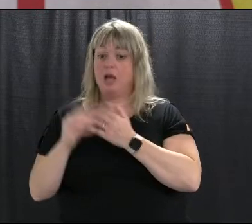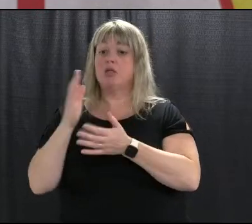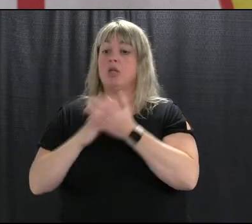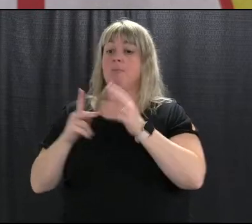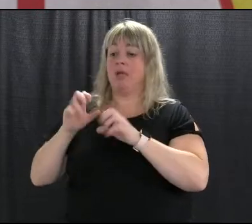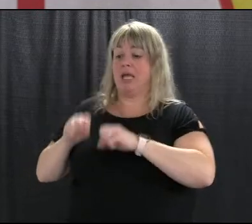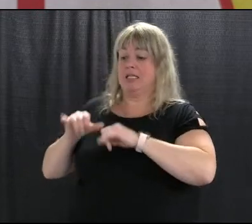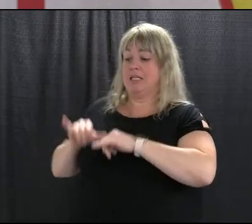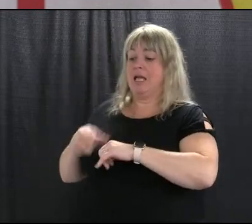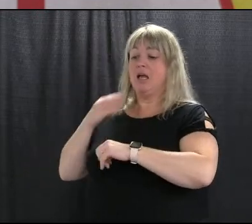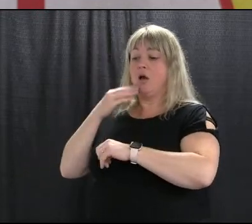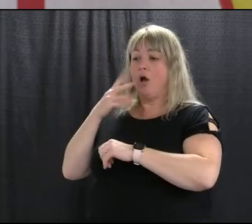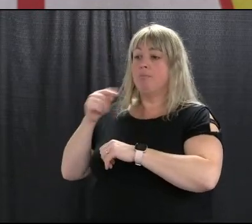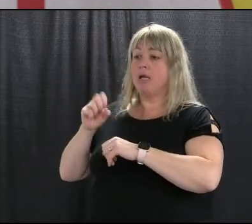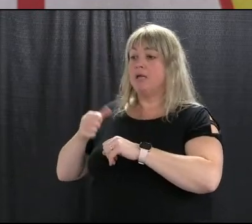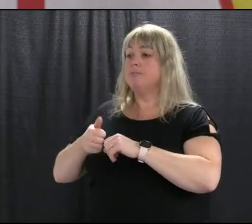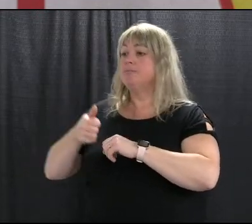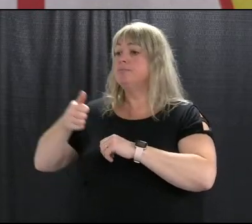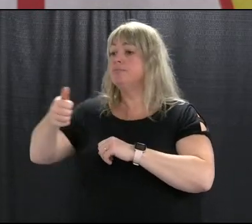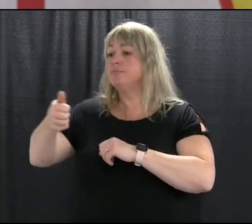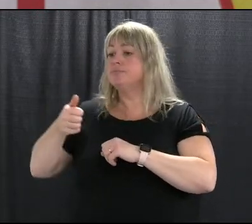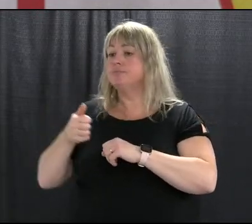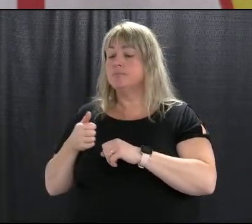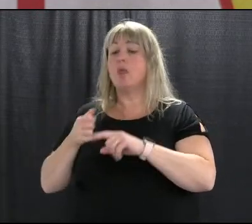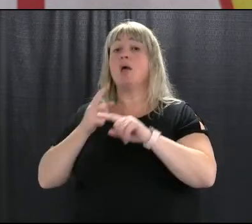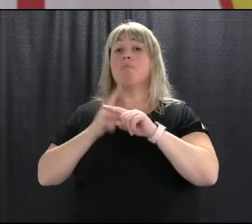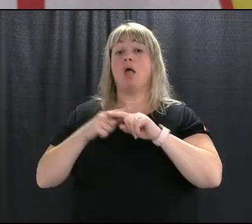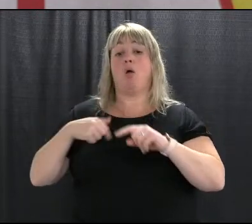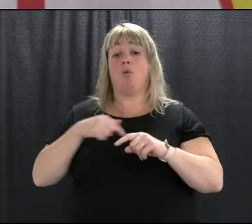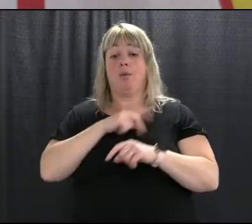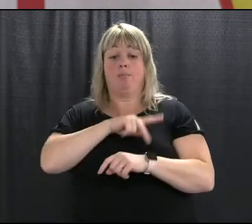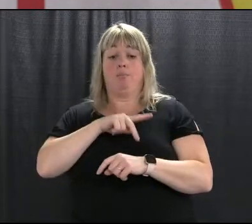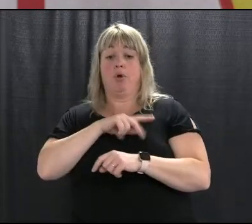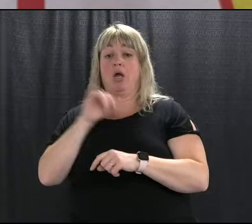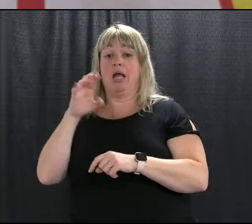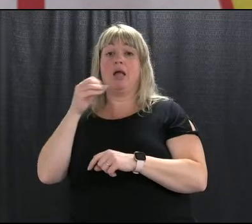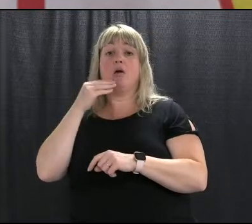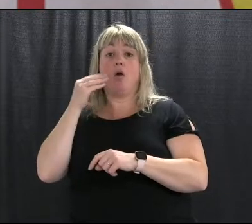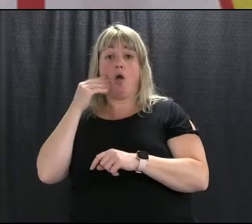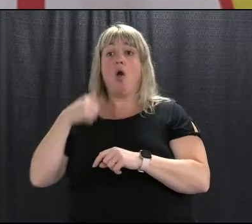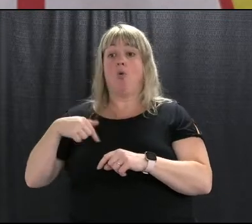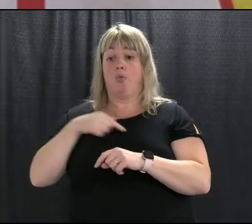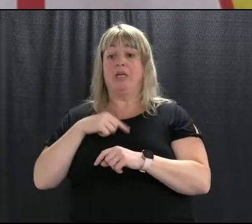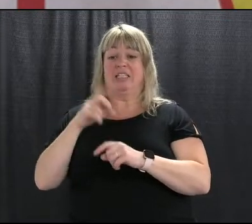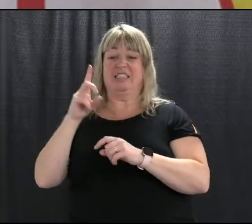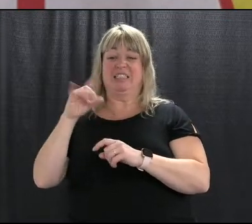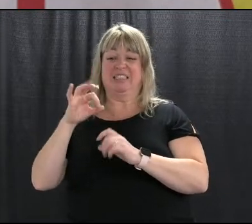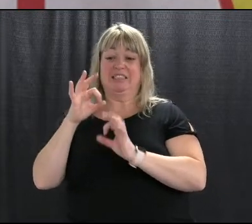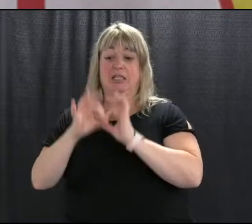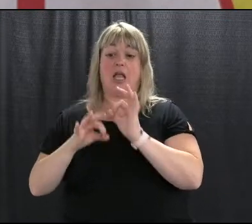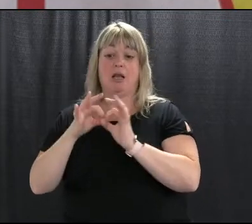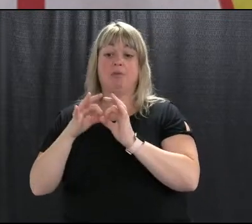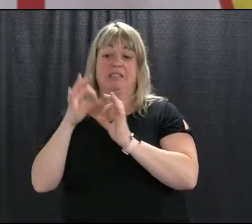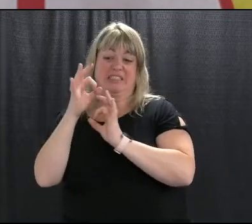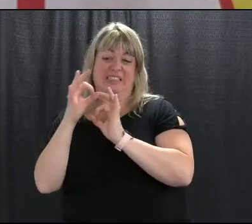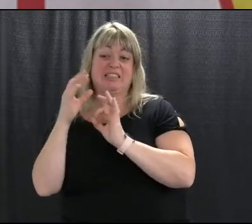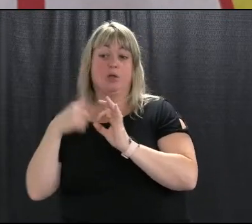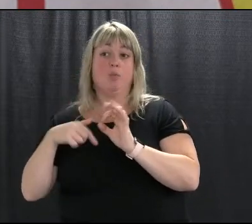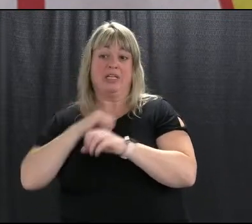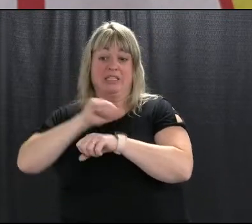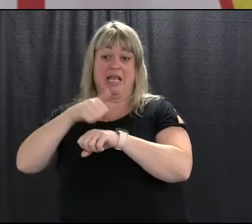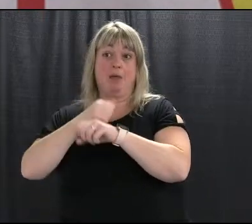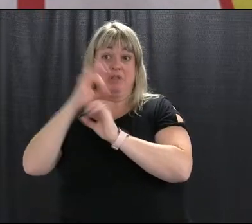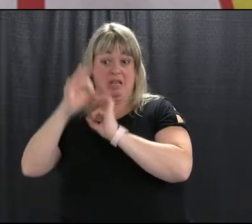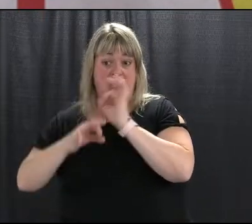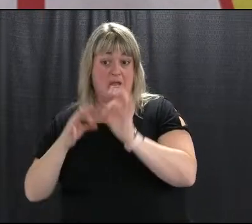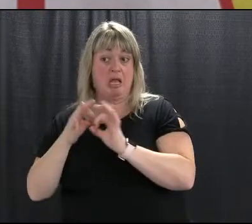currently employed in a number of personal care homes that we started off as a pilot program just a few months ago. It's been working